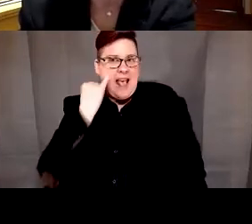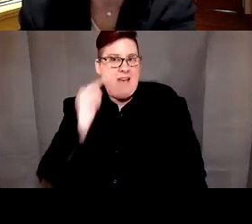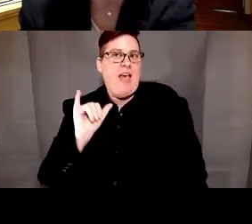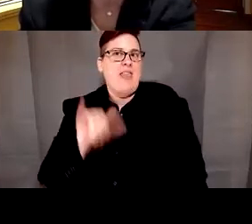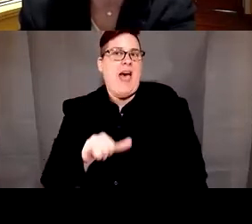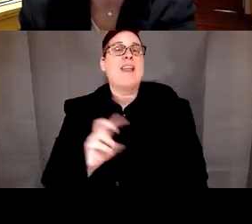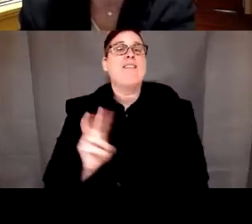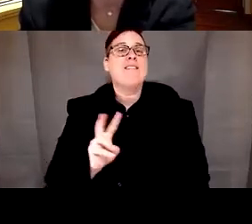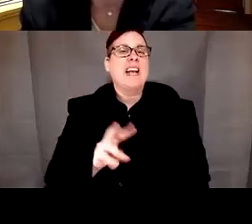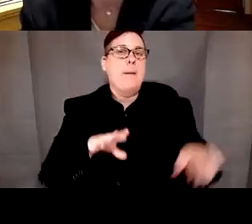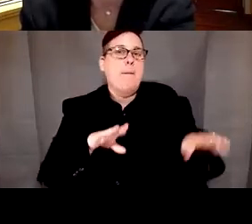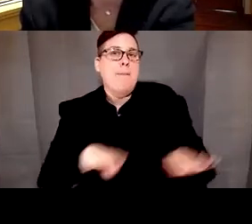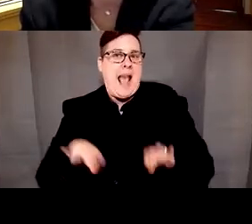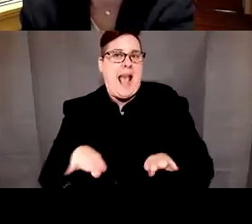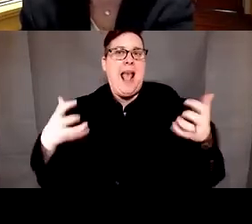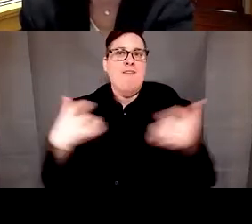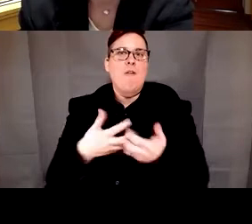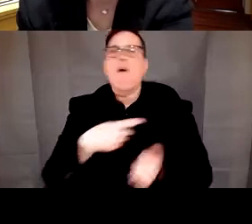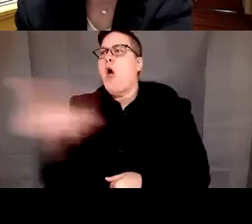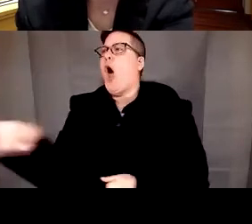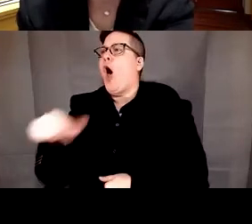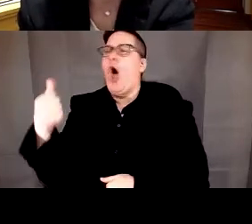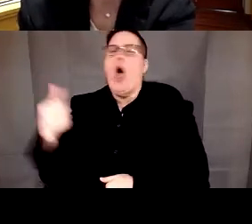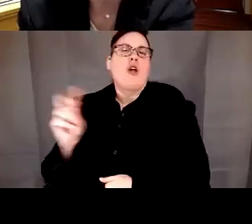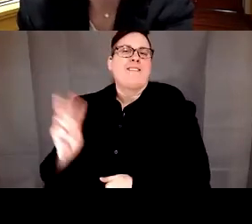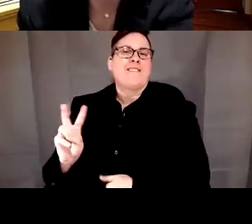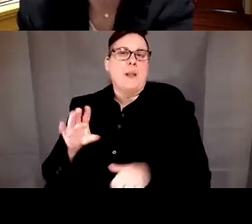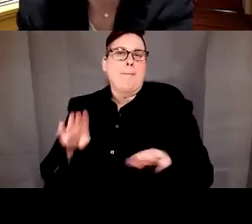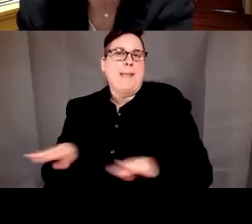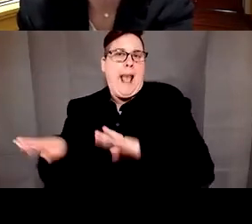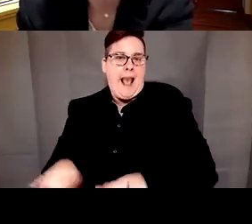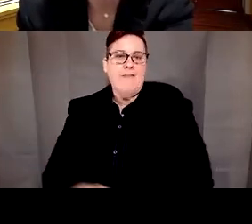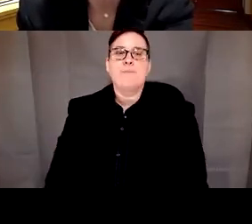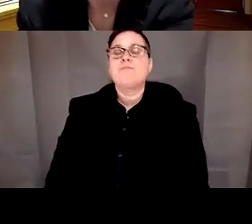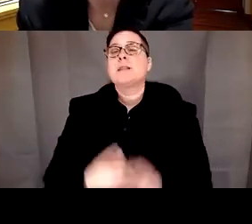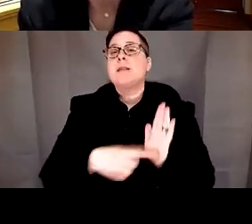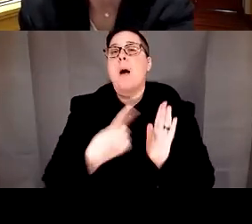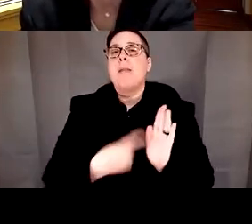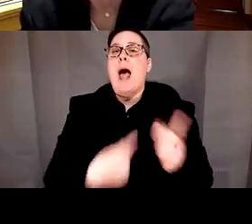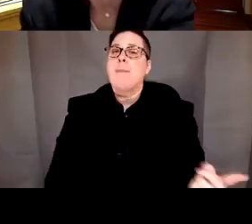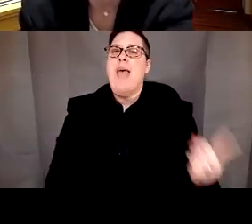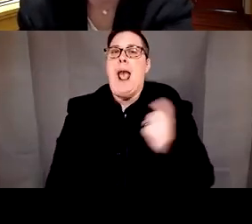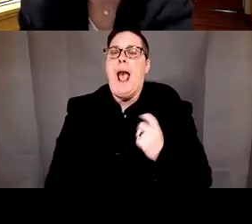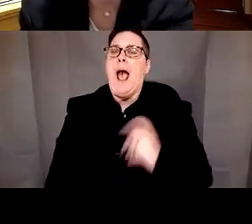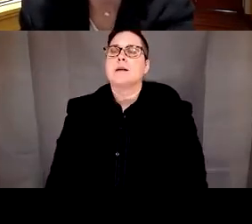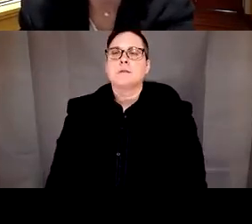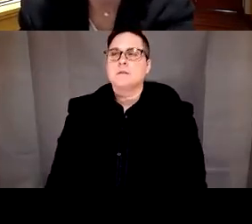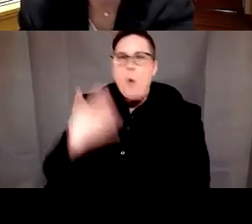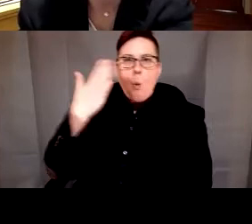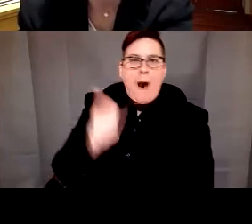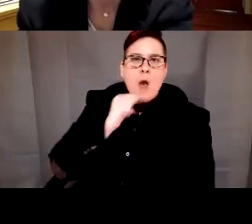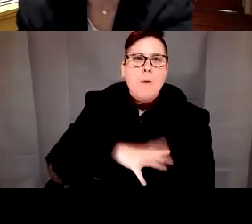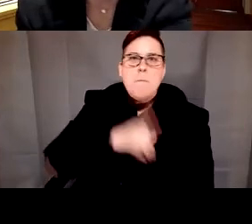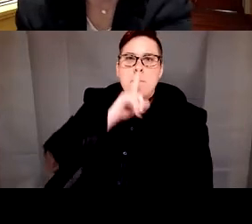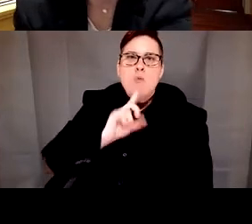the victim is consistent with other victims. So one of the questions that sometimes comes up in these cases is, why didn't she report